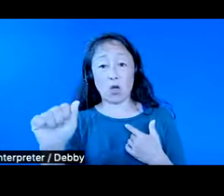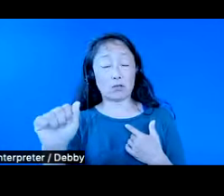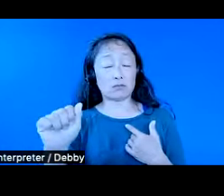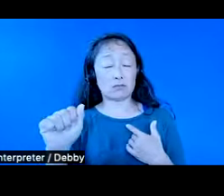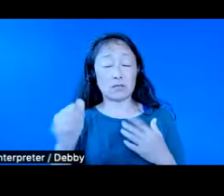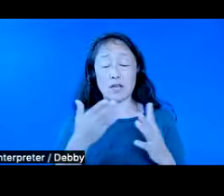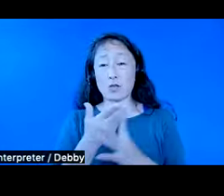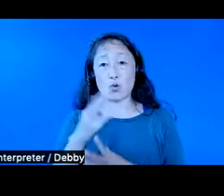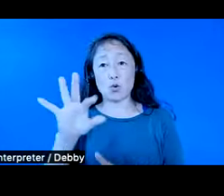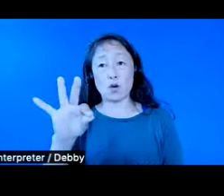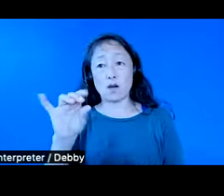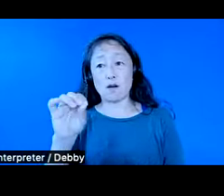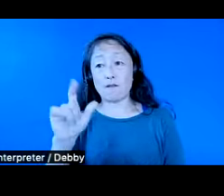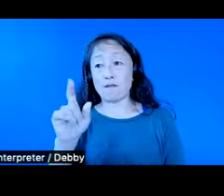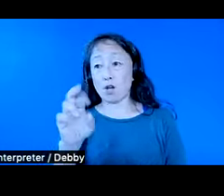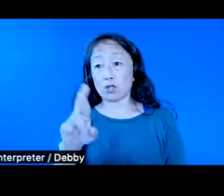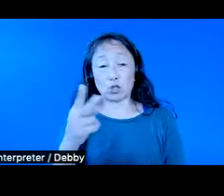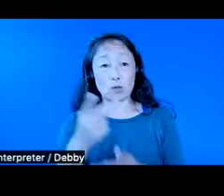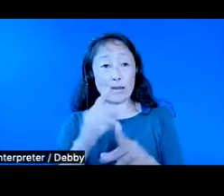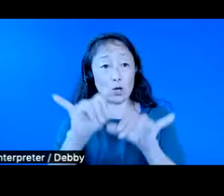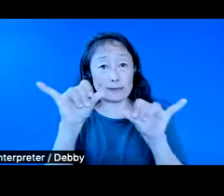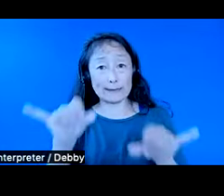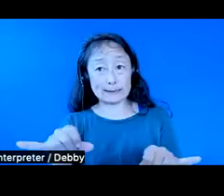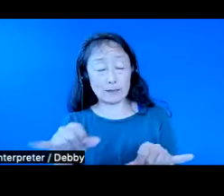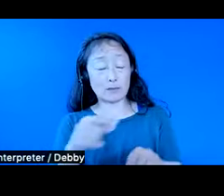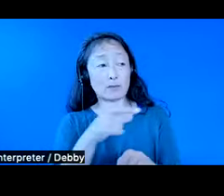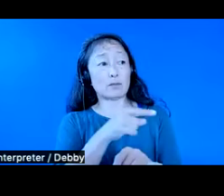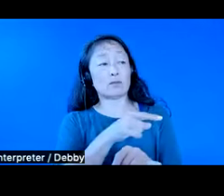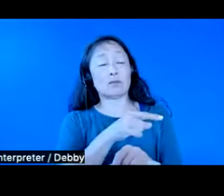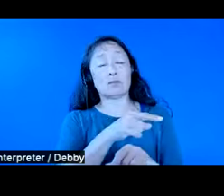Coast. He moves to Pennsylvania too. They fell in love online.